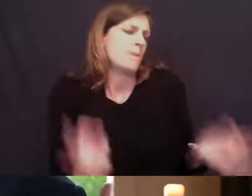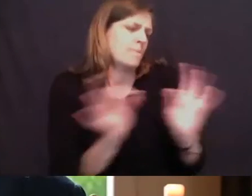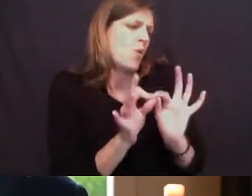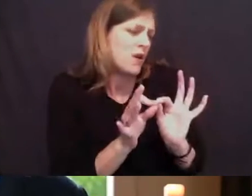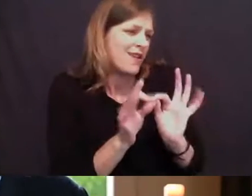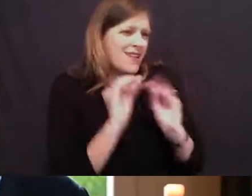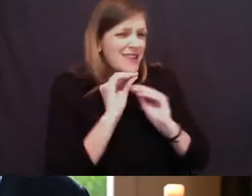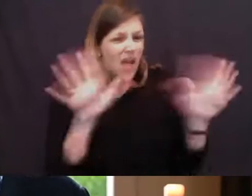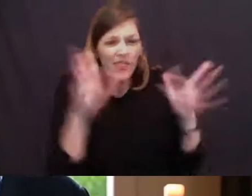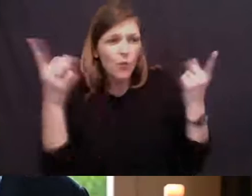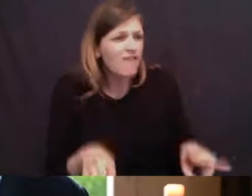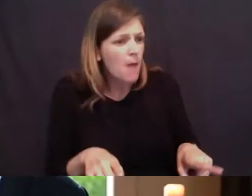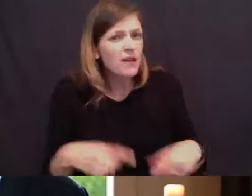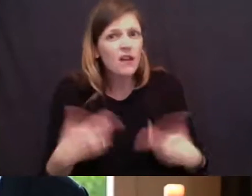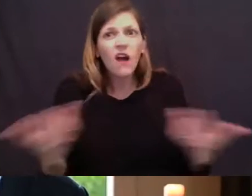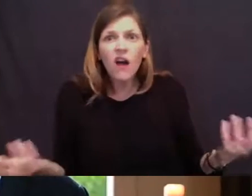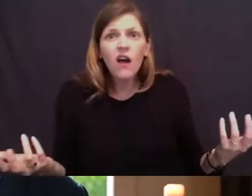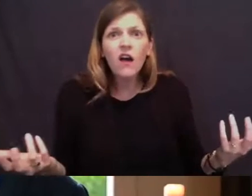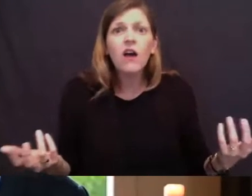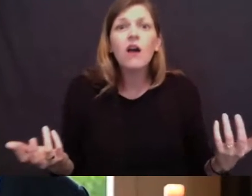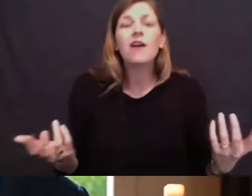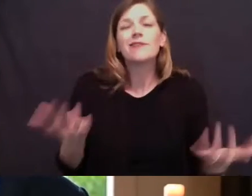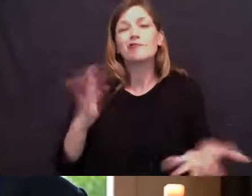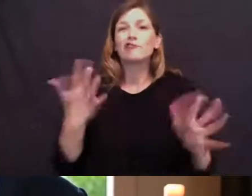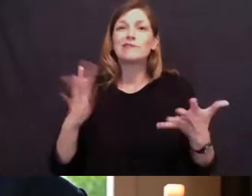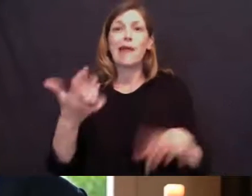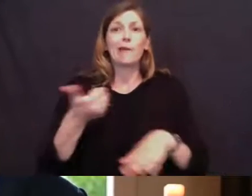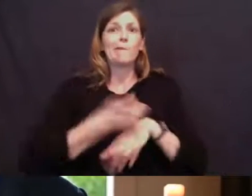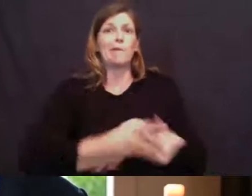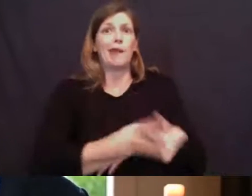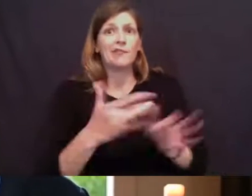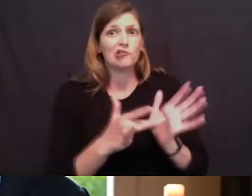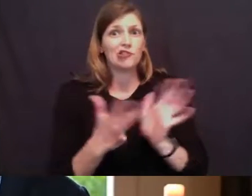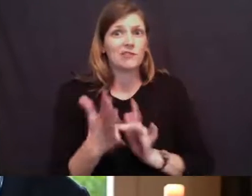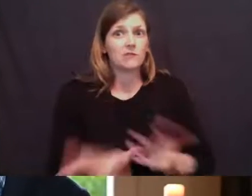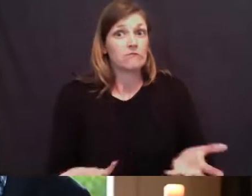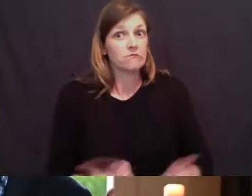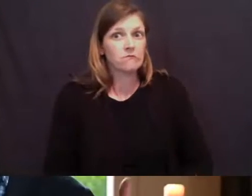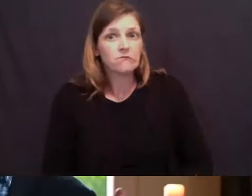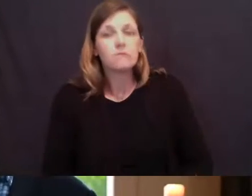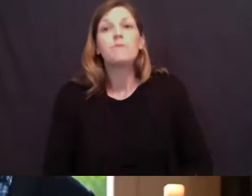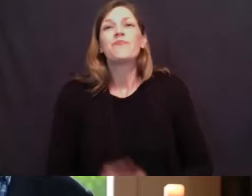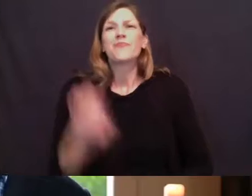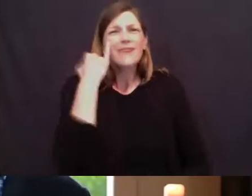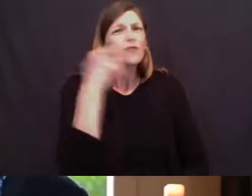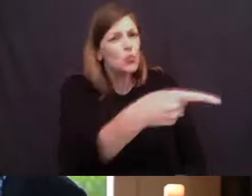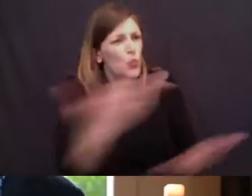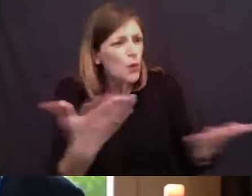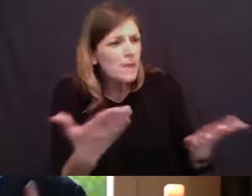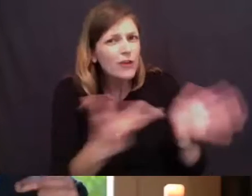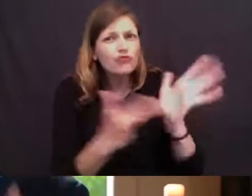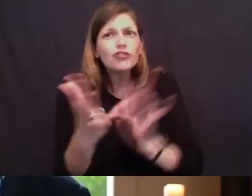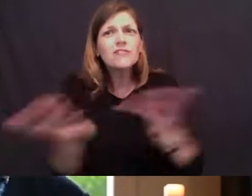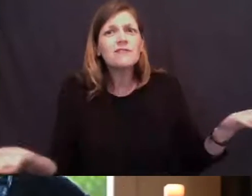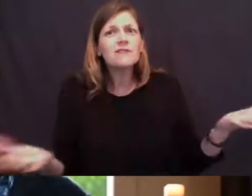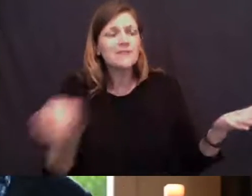none of this would have happened. She's kind of like blaming him. If only you would have been here, Jesus. If you